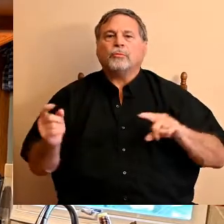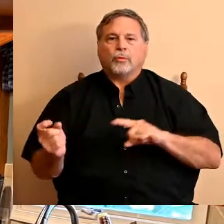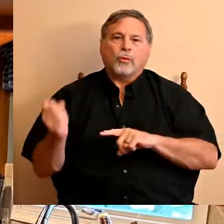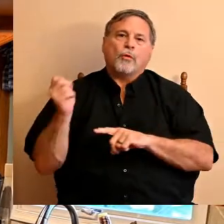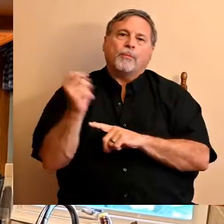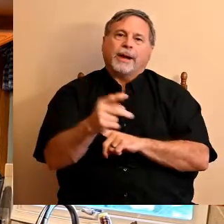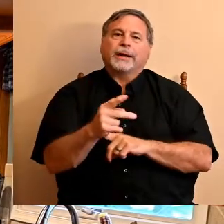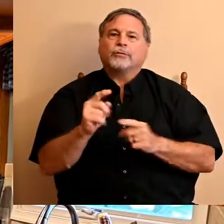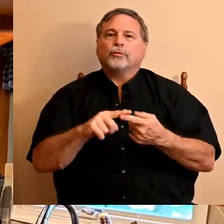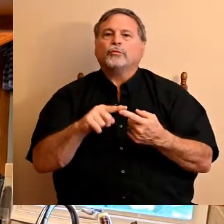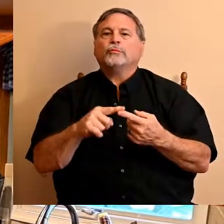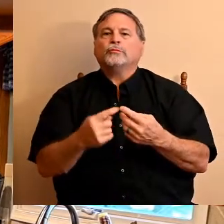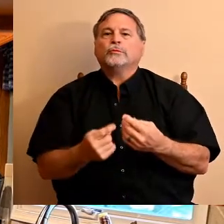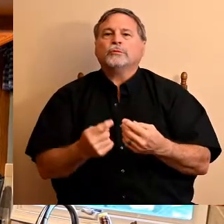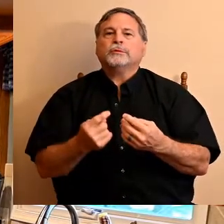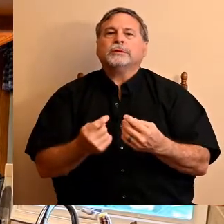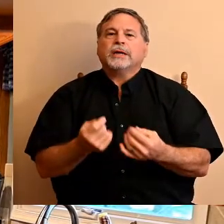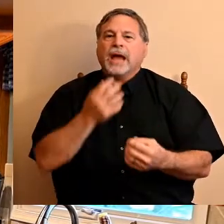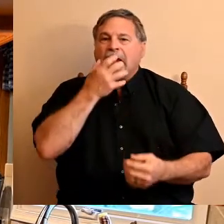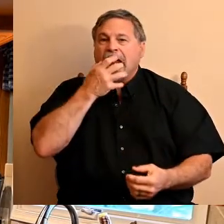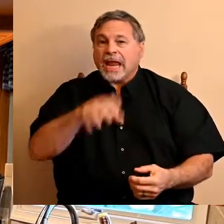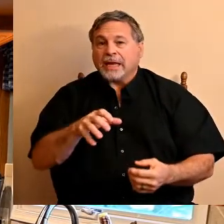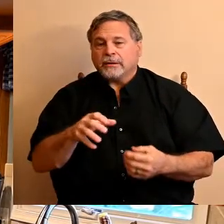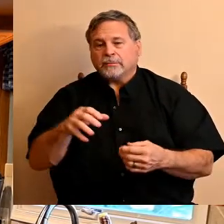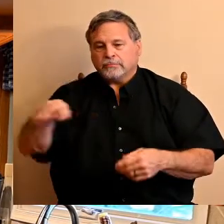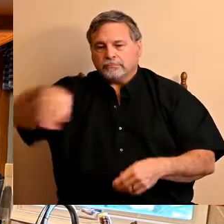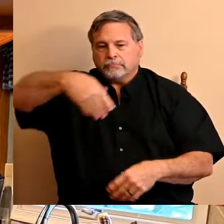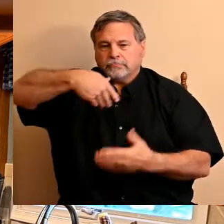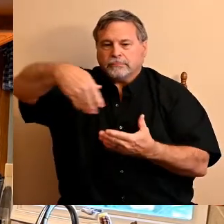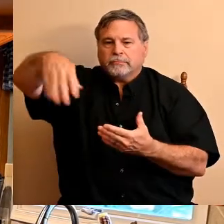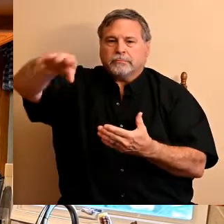over a flame just a few times.